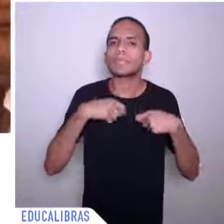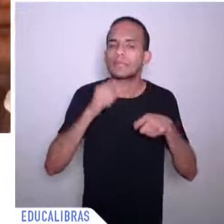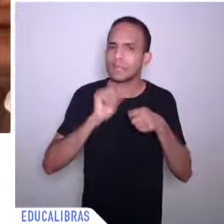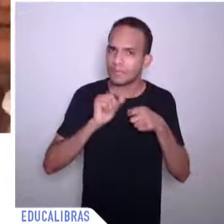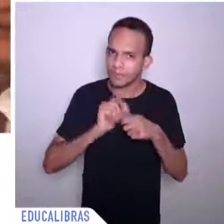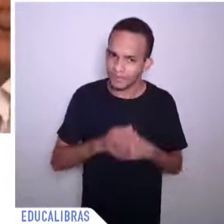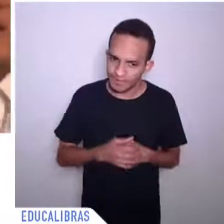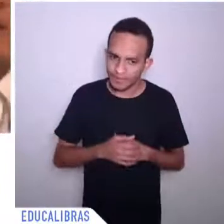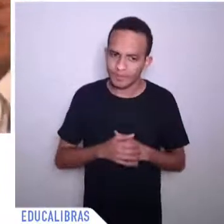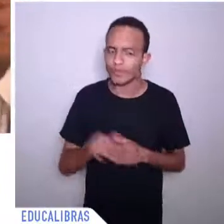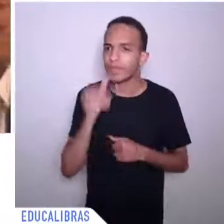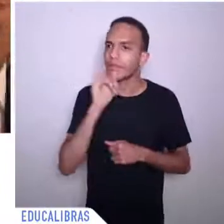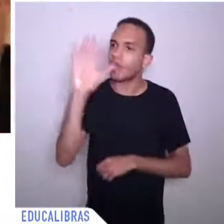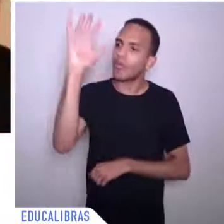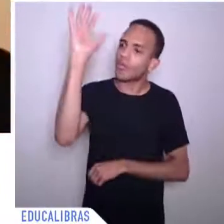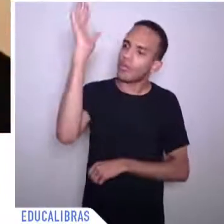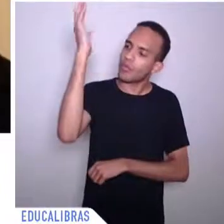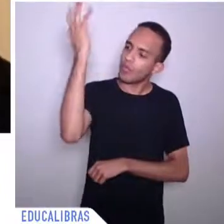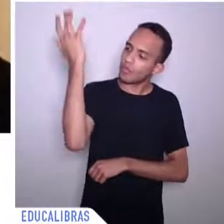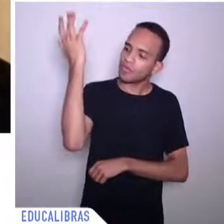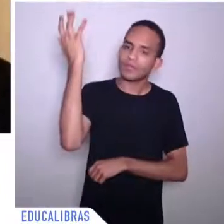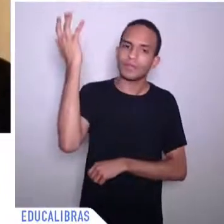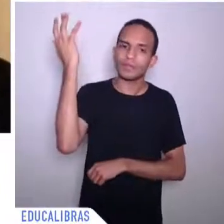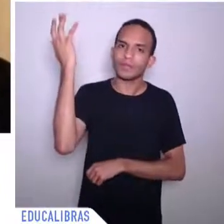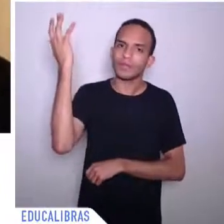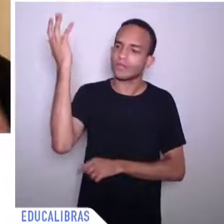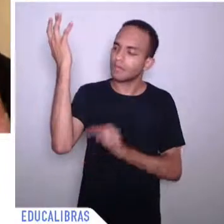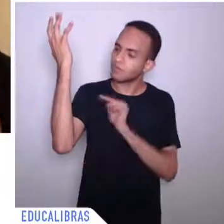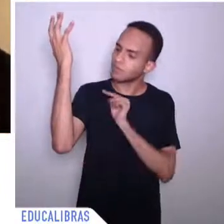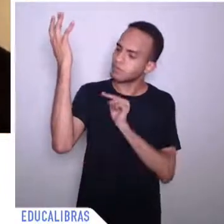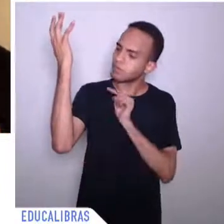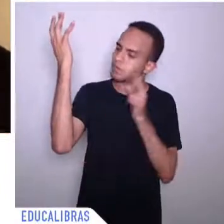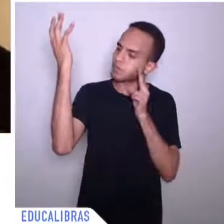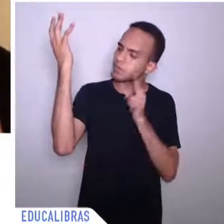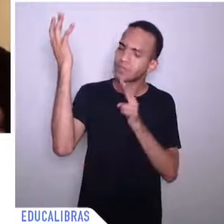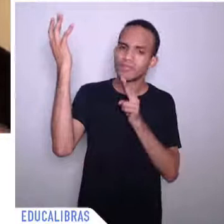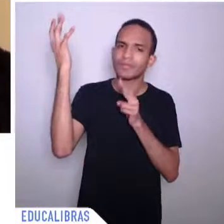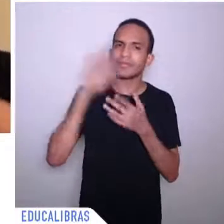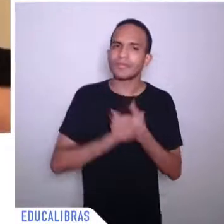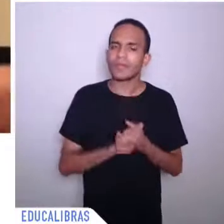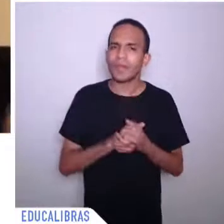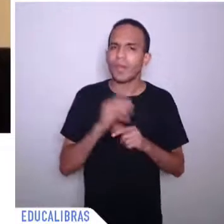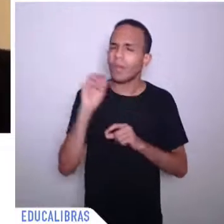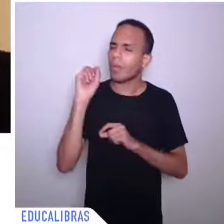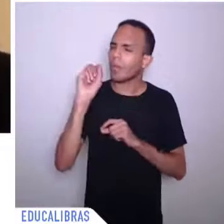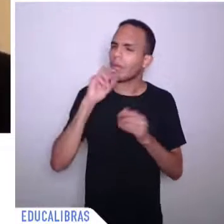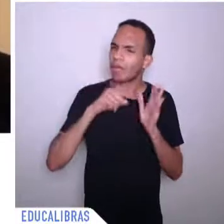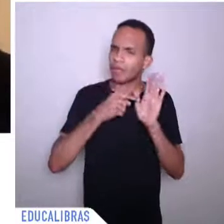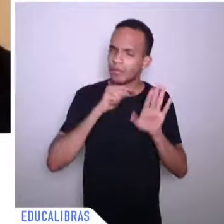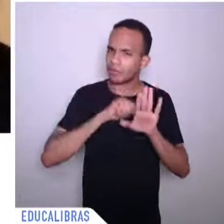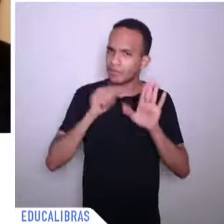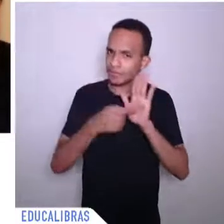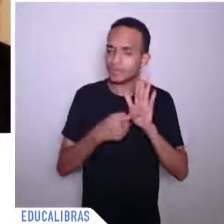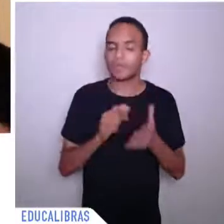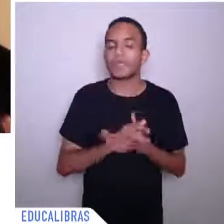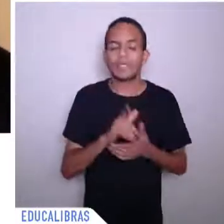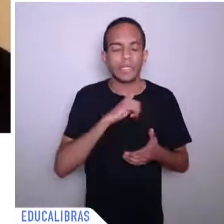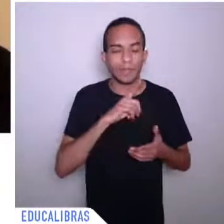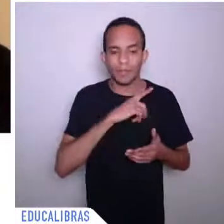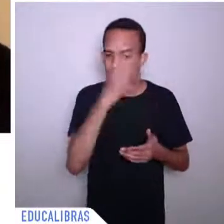a way that we have to look at the forest and then we get back to the